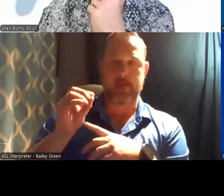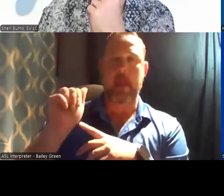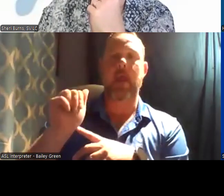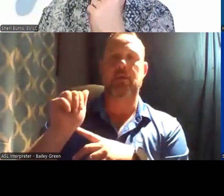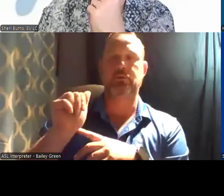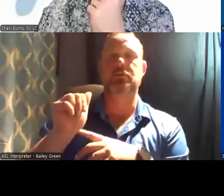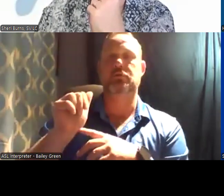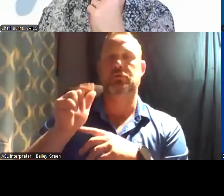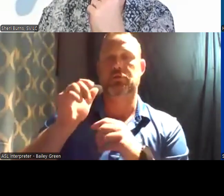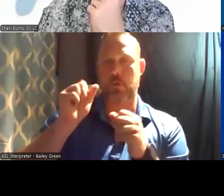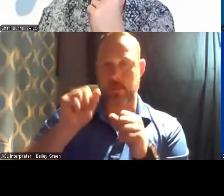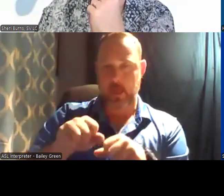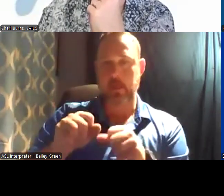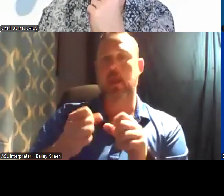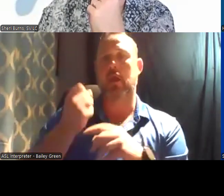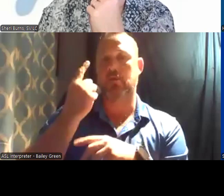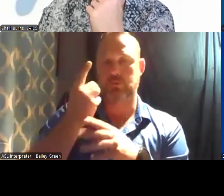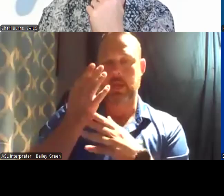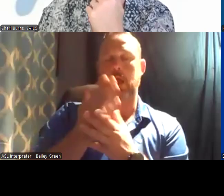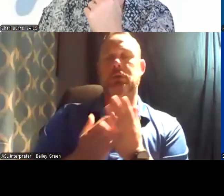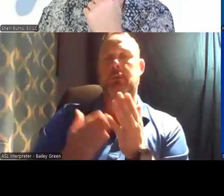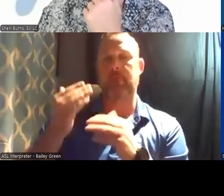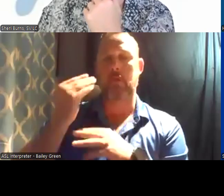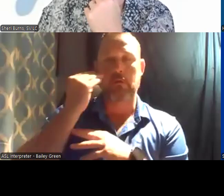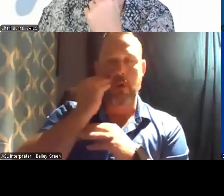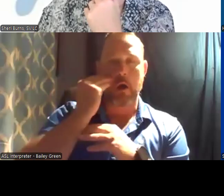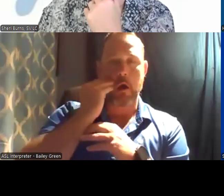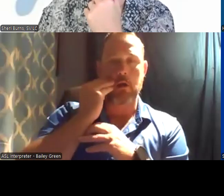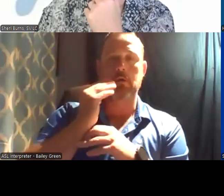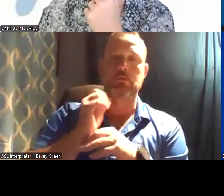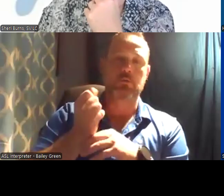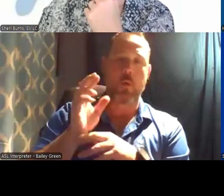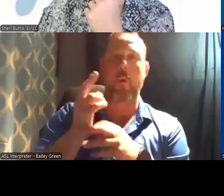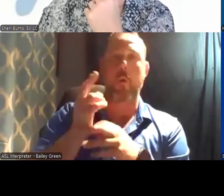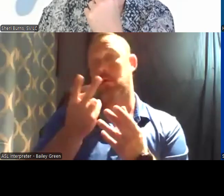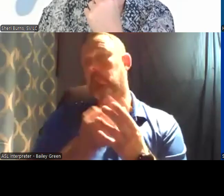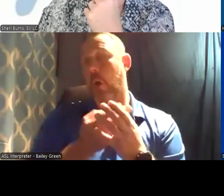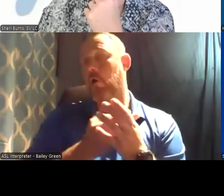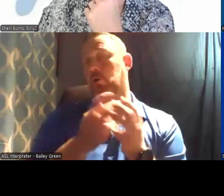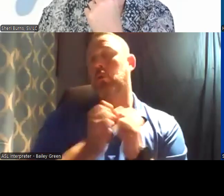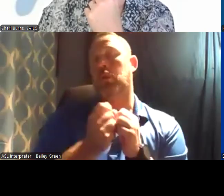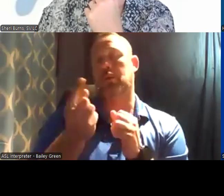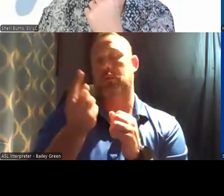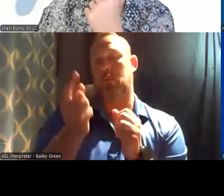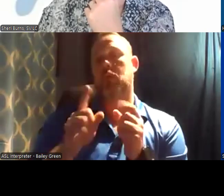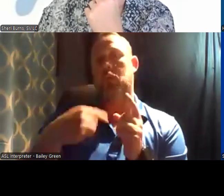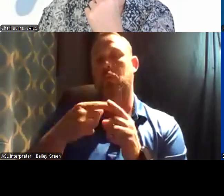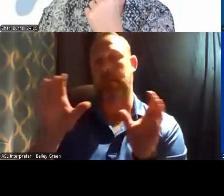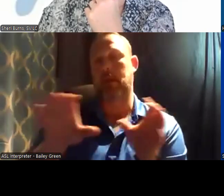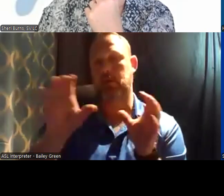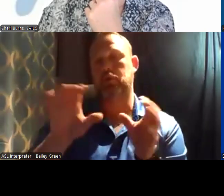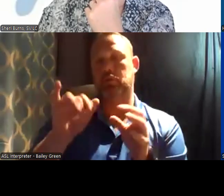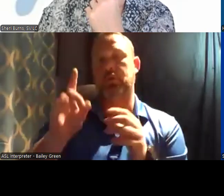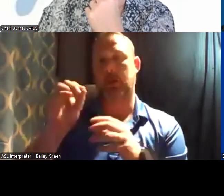get under their belt some of the knowledge that, and or partner with somebody when they do this day